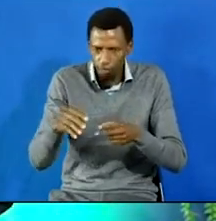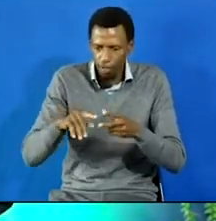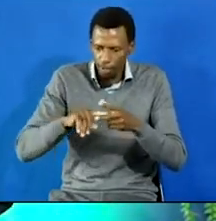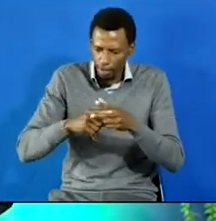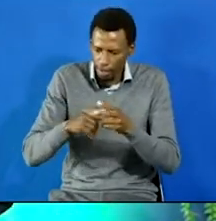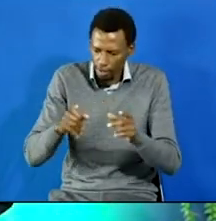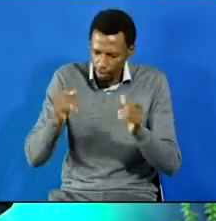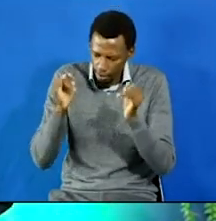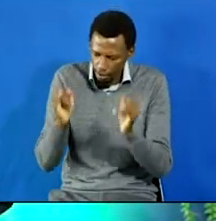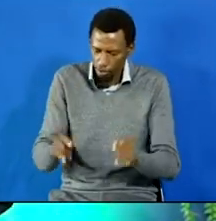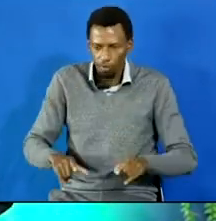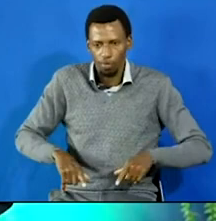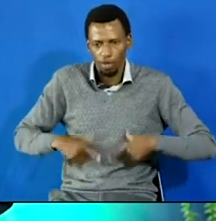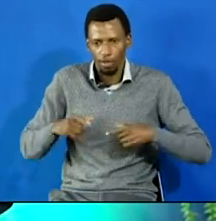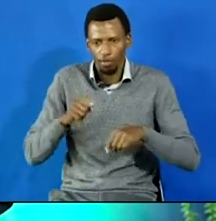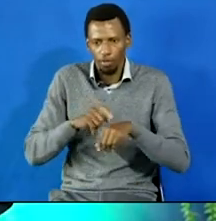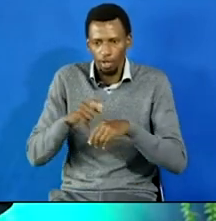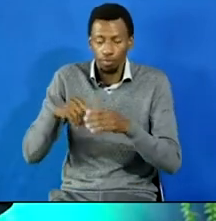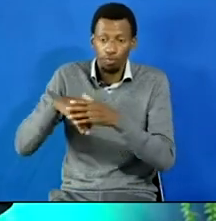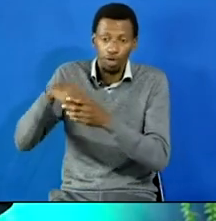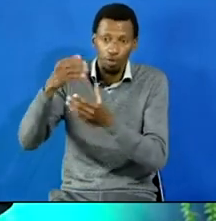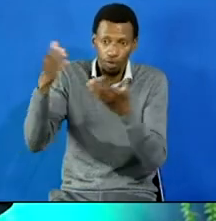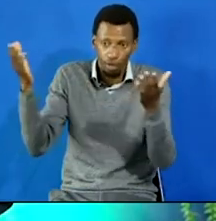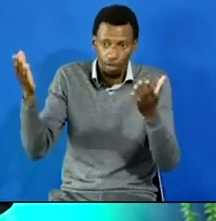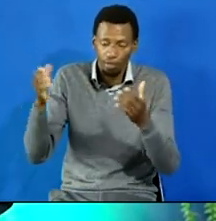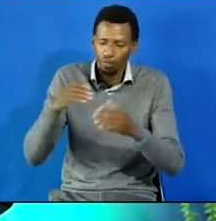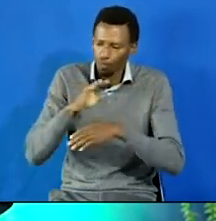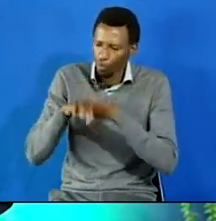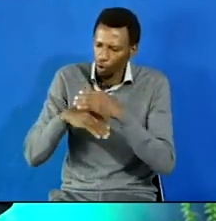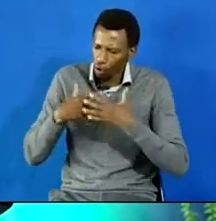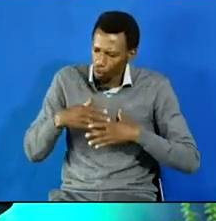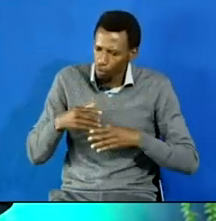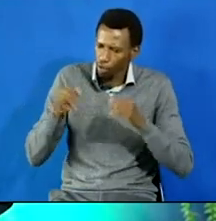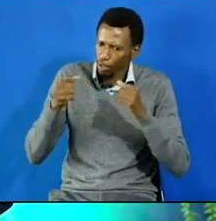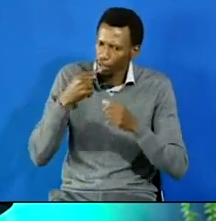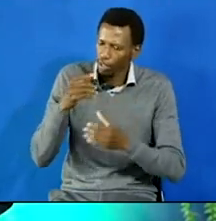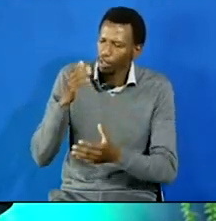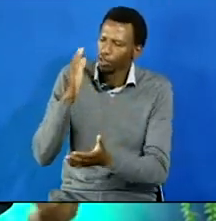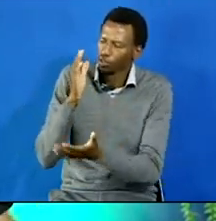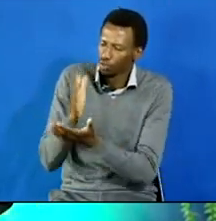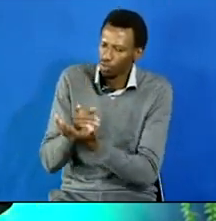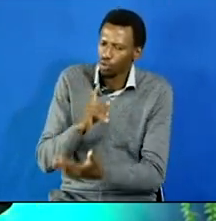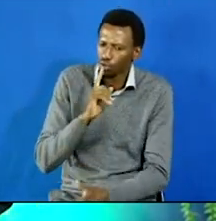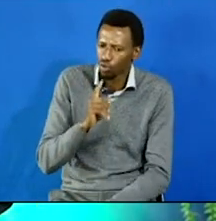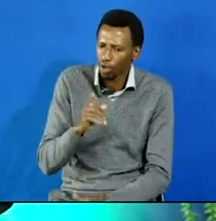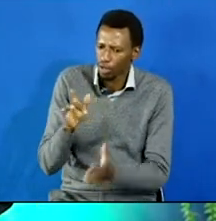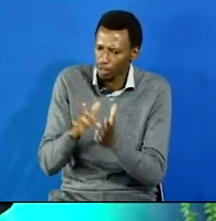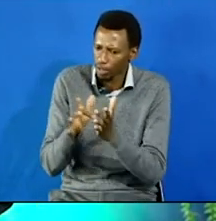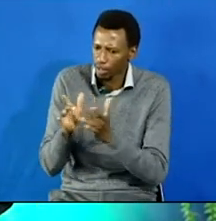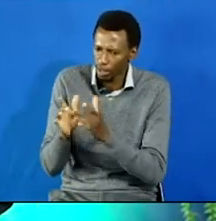there, everyone can say that surely Jesus is the Lord of this young man.